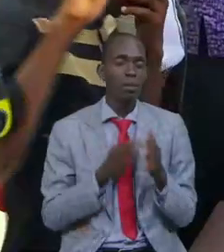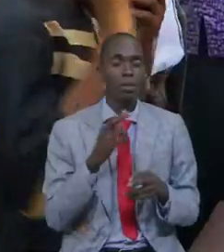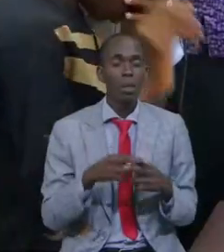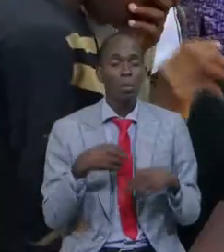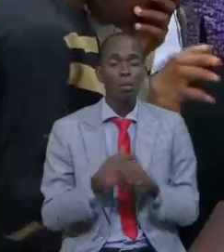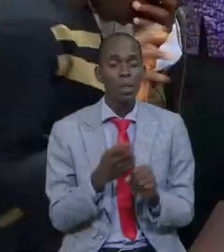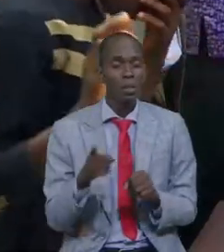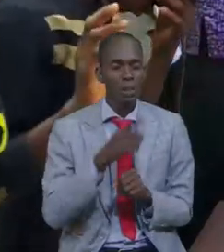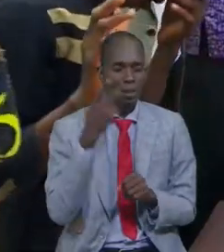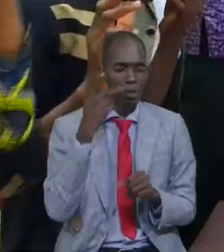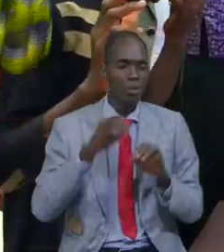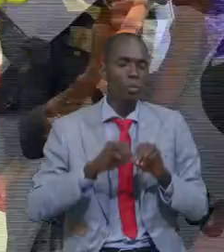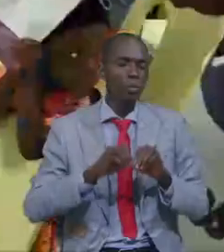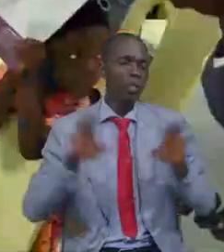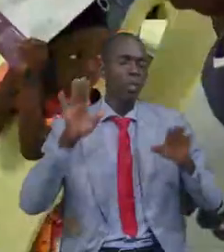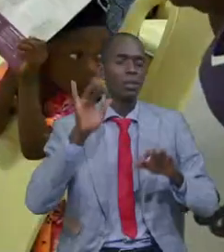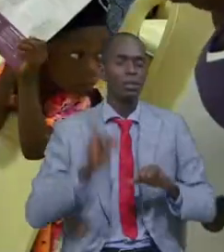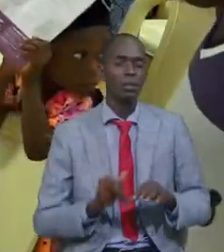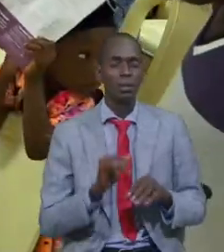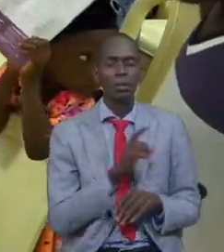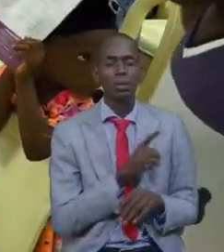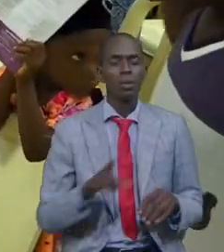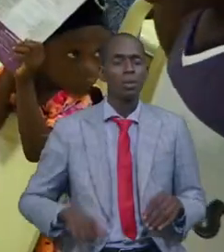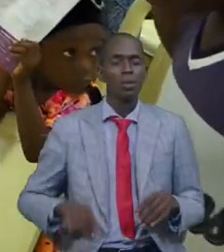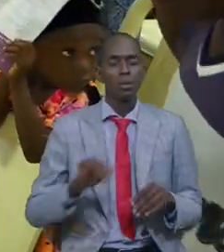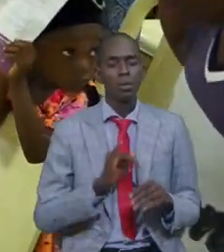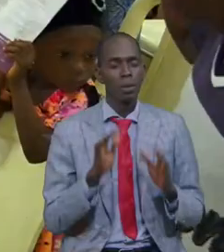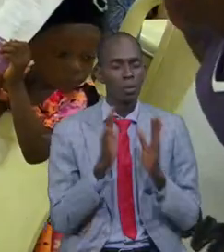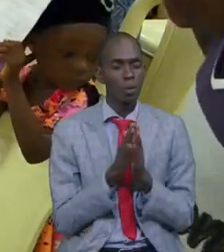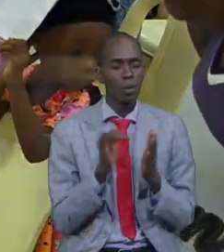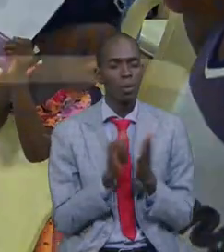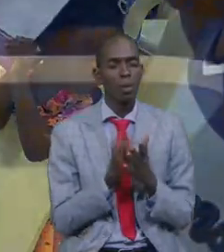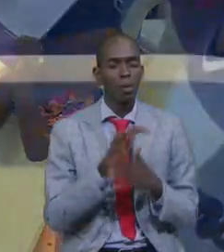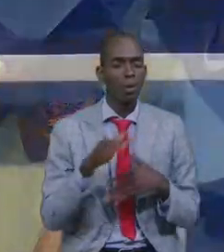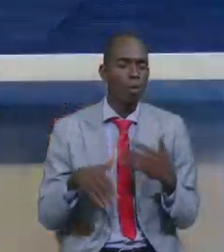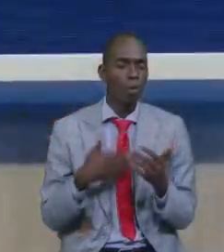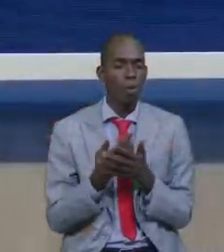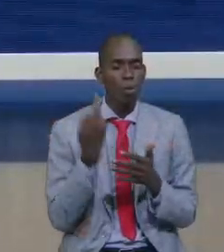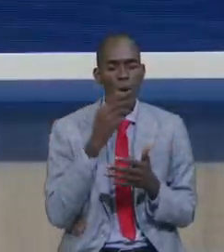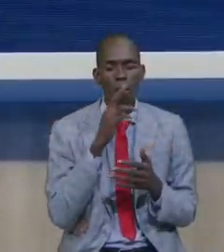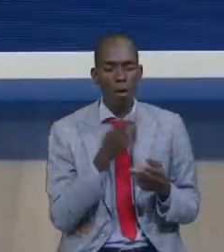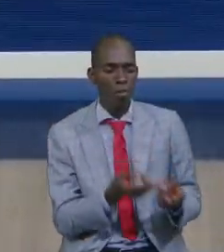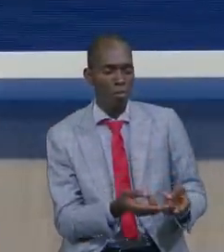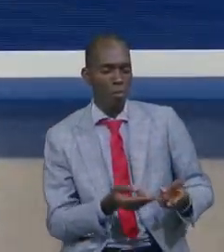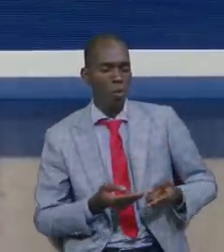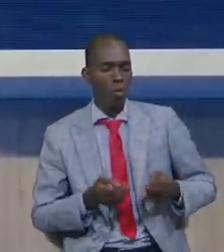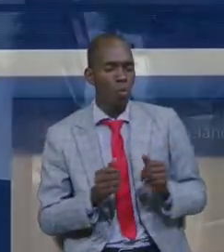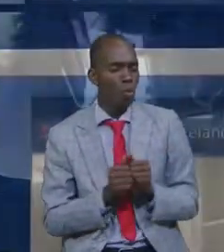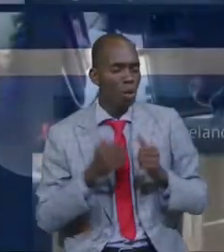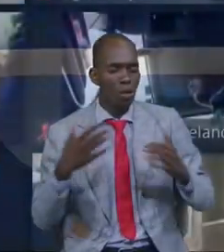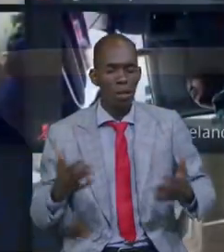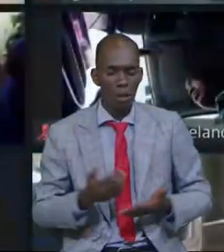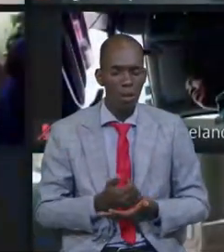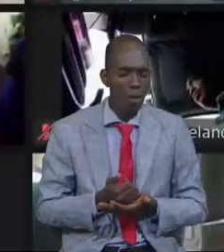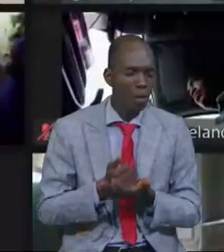see clearly. Lord, I pray that those who are lying down helplessly, or they're on